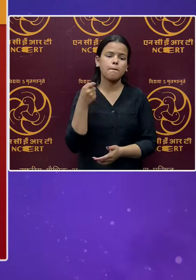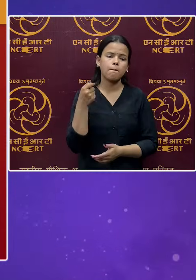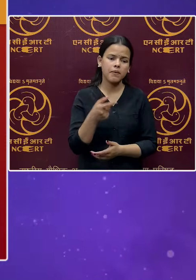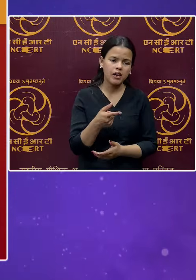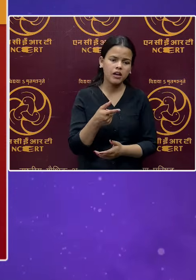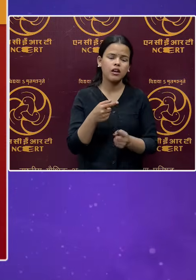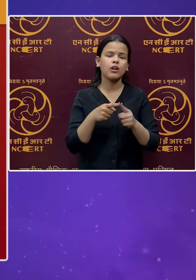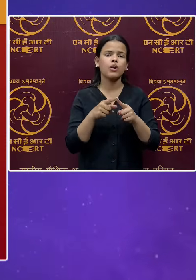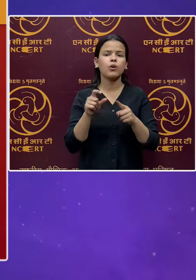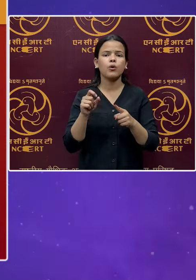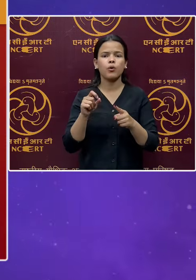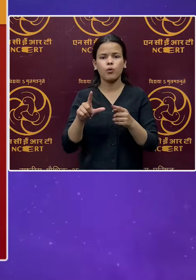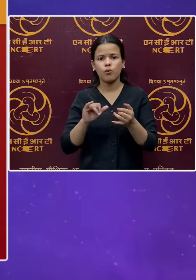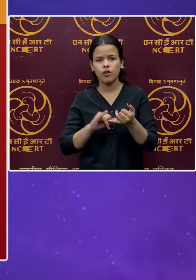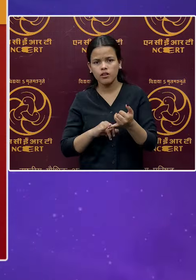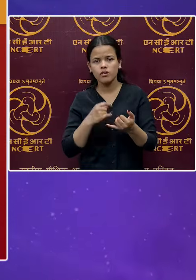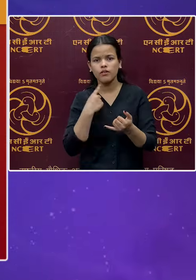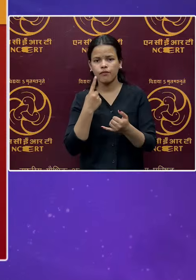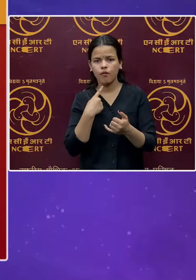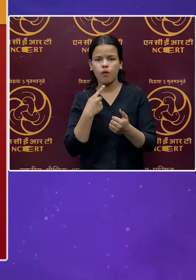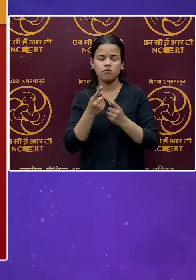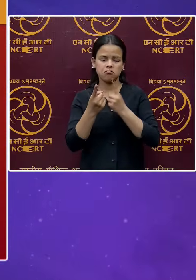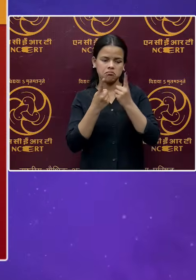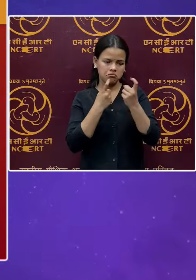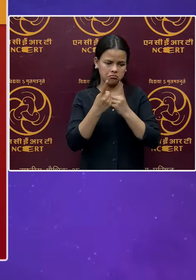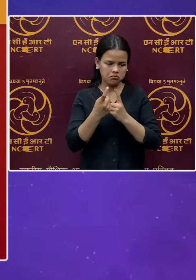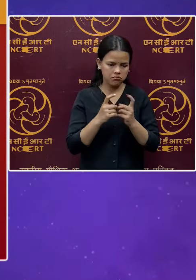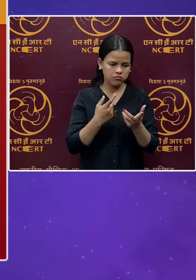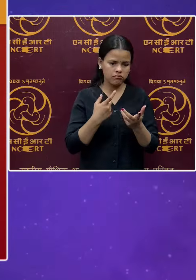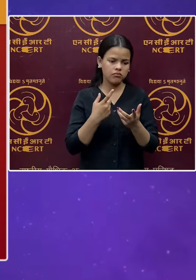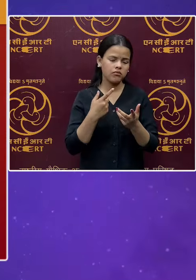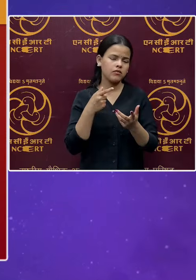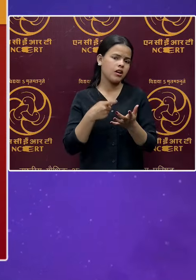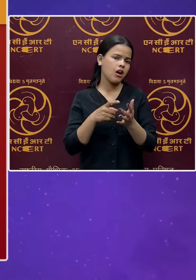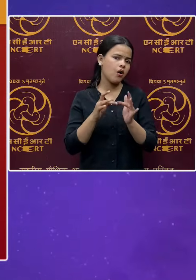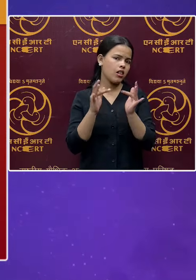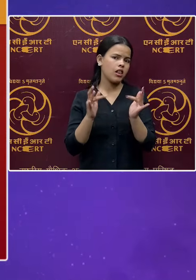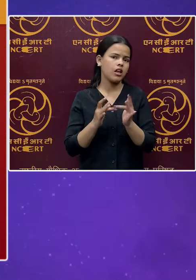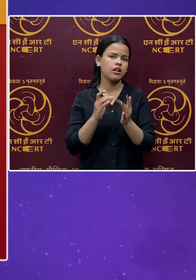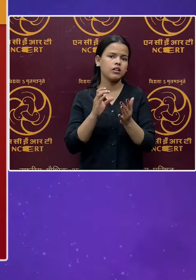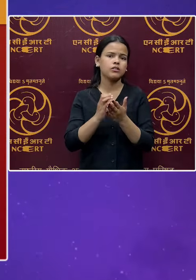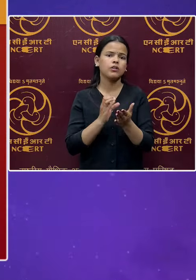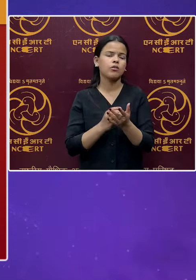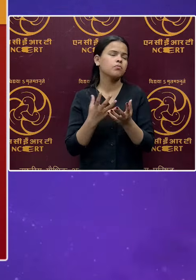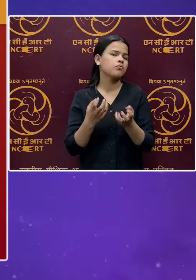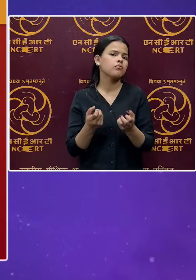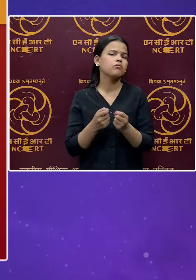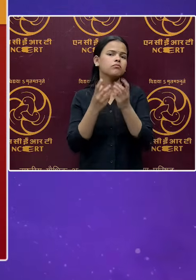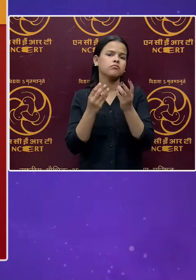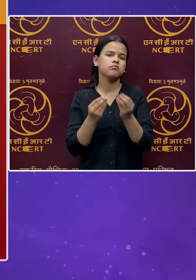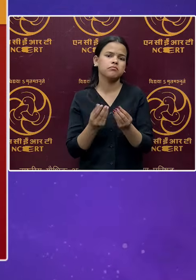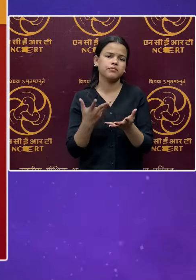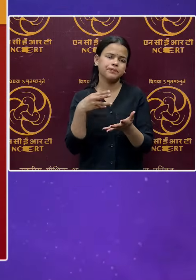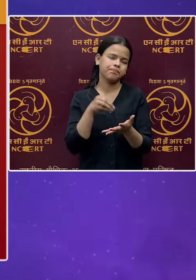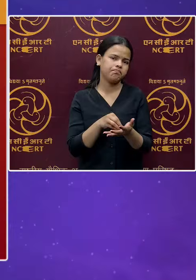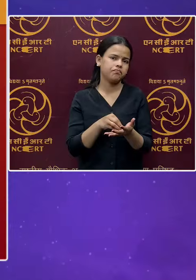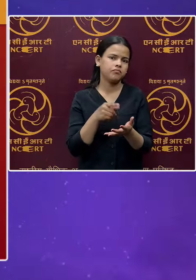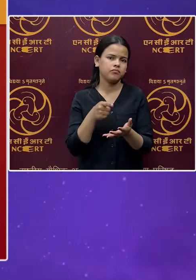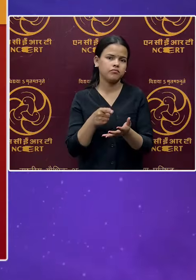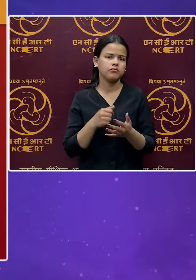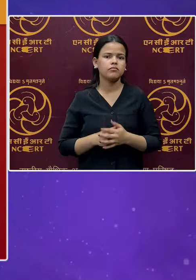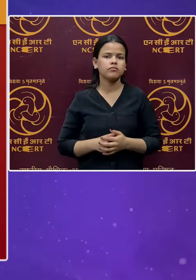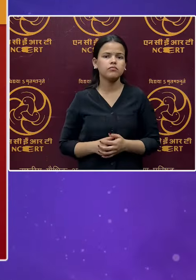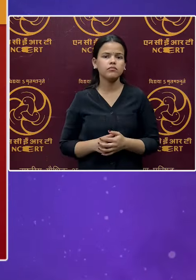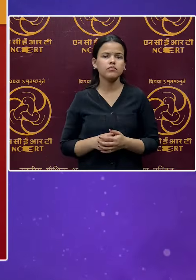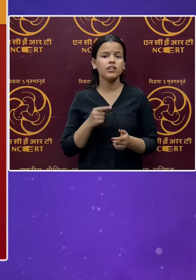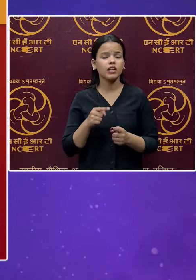for evaluation as per the requirement of online course platform. So this is basically a schema of online